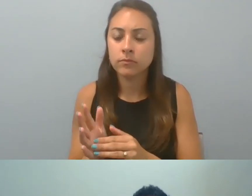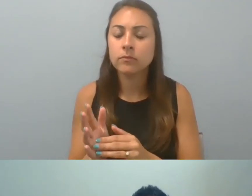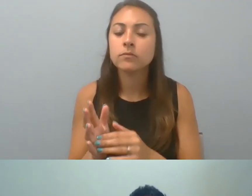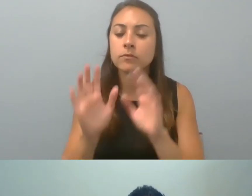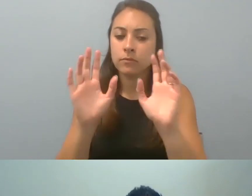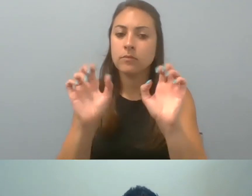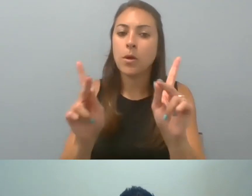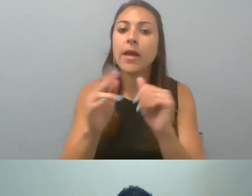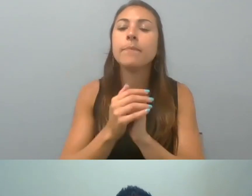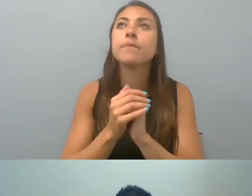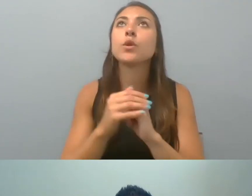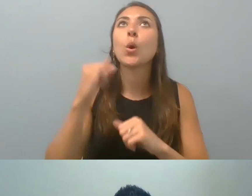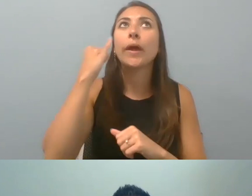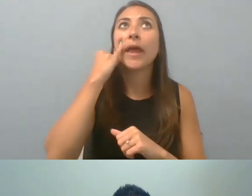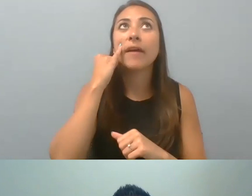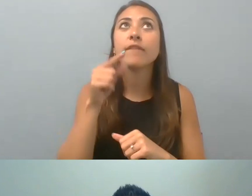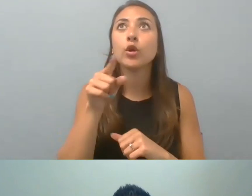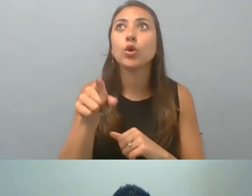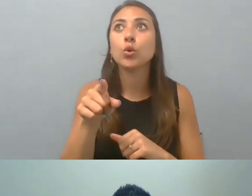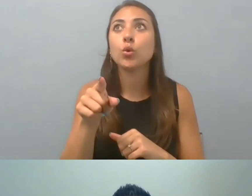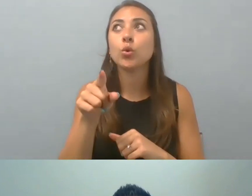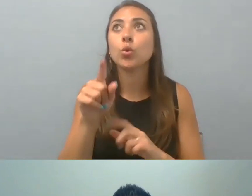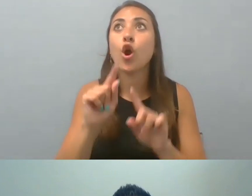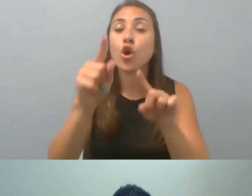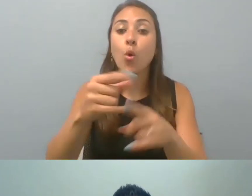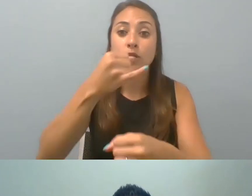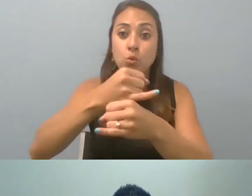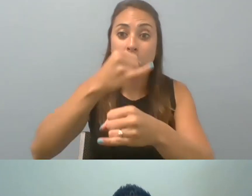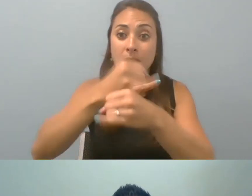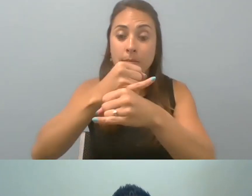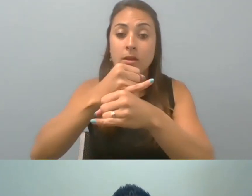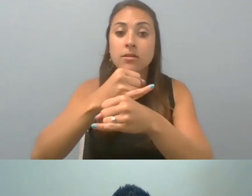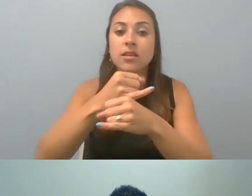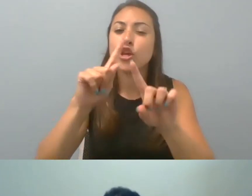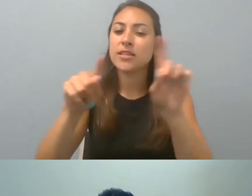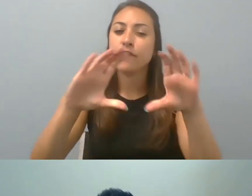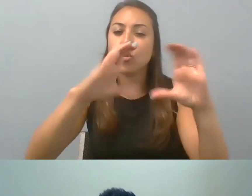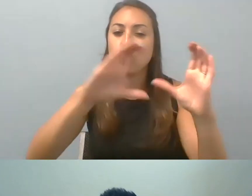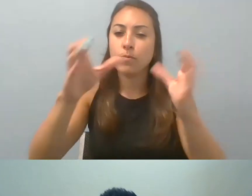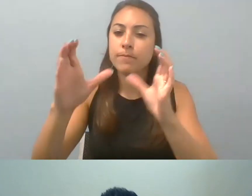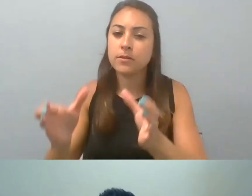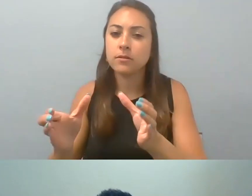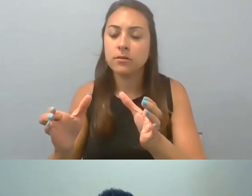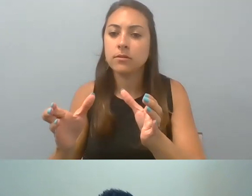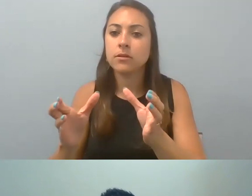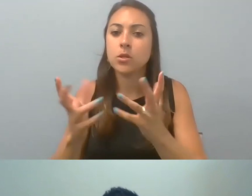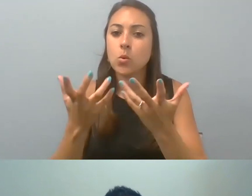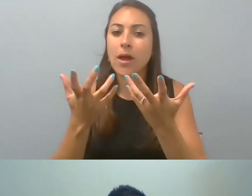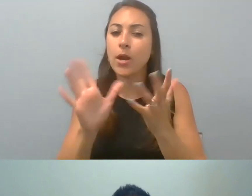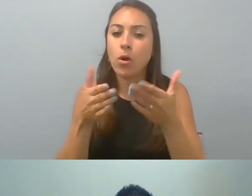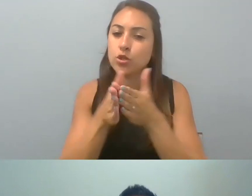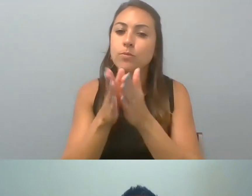quarantine because you are coming to campus, and there are different groups who fall under that category. So I won't speak